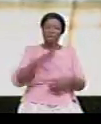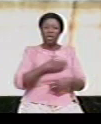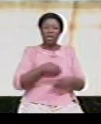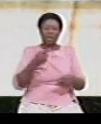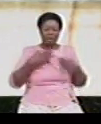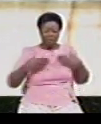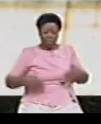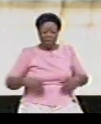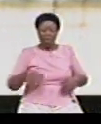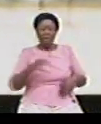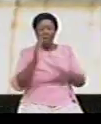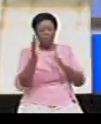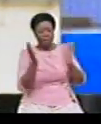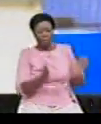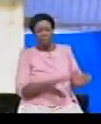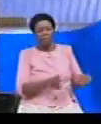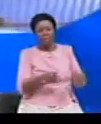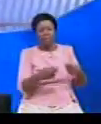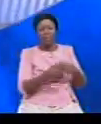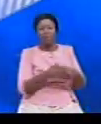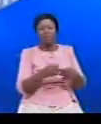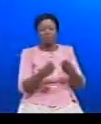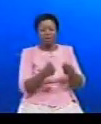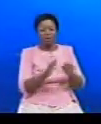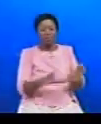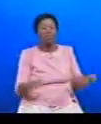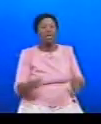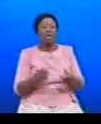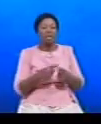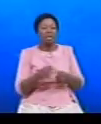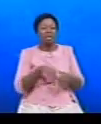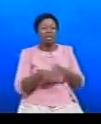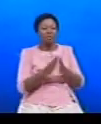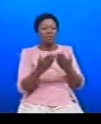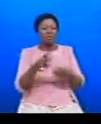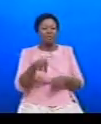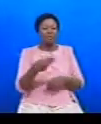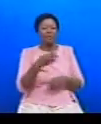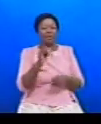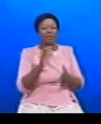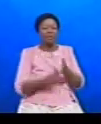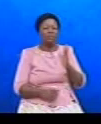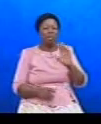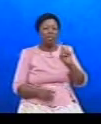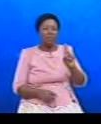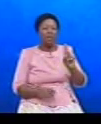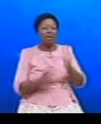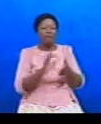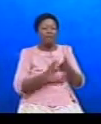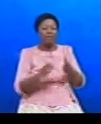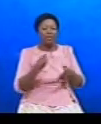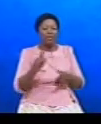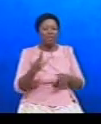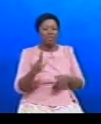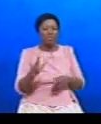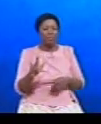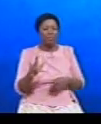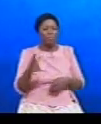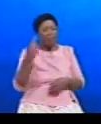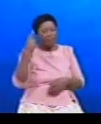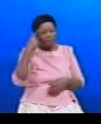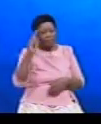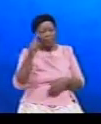body back to the dust. In Philippians chapter 1, reading from verse 23, for I am in a